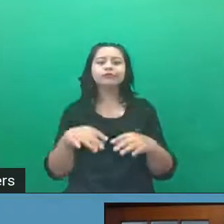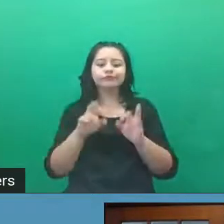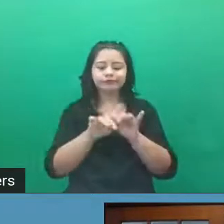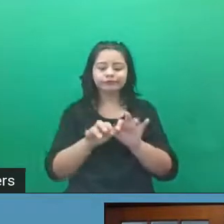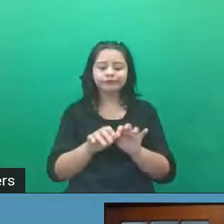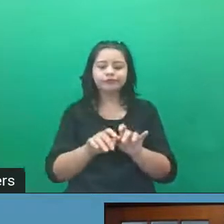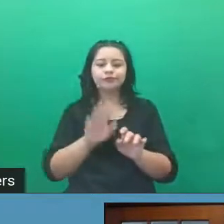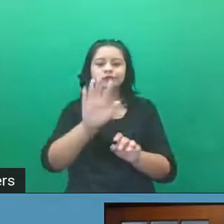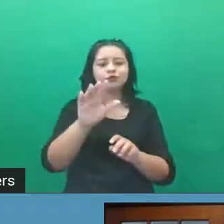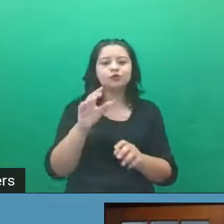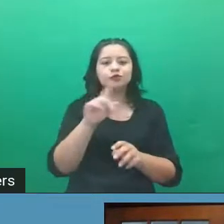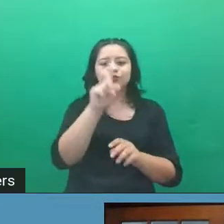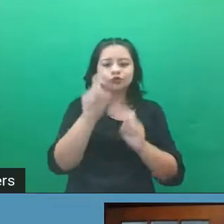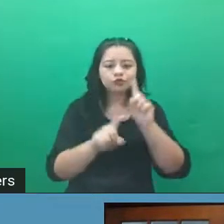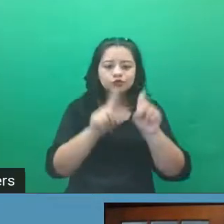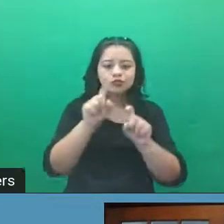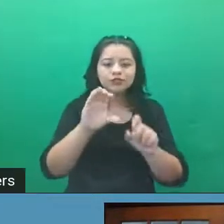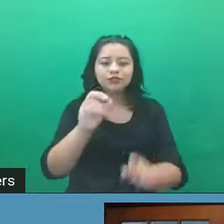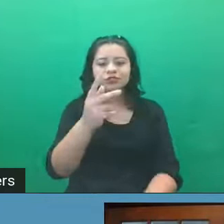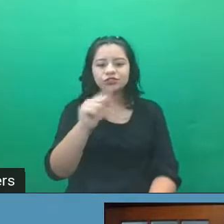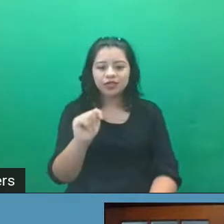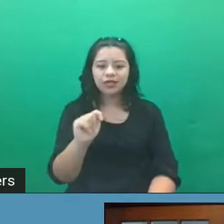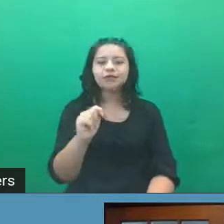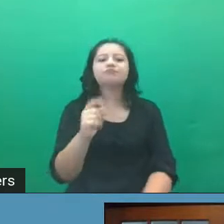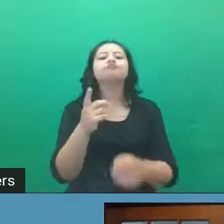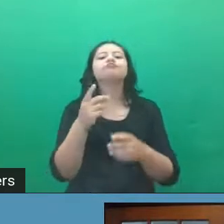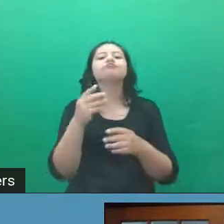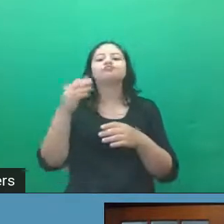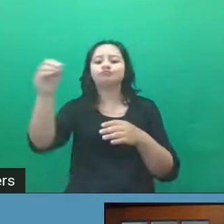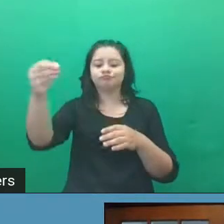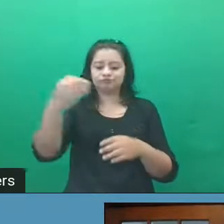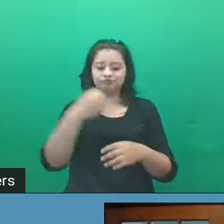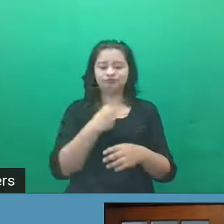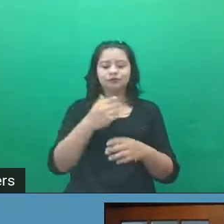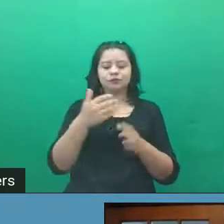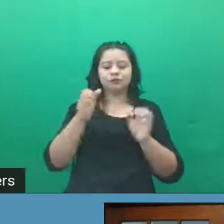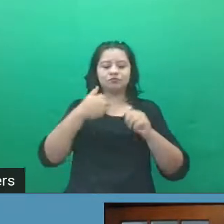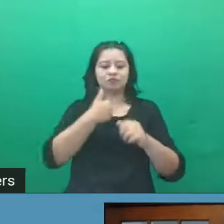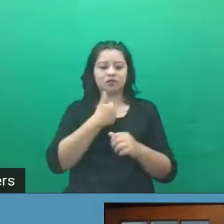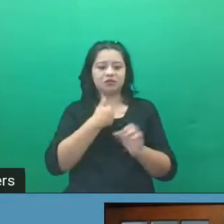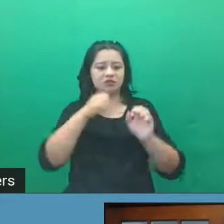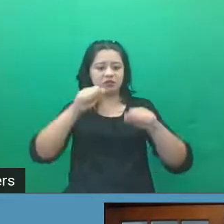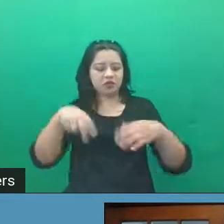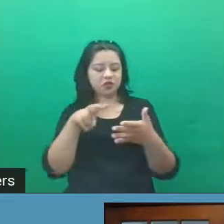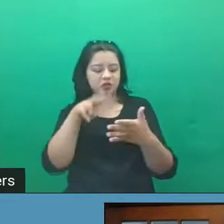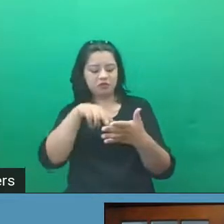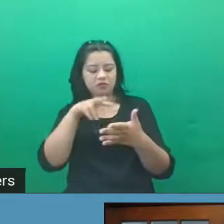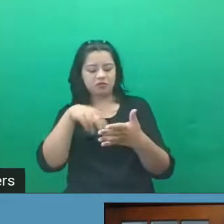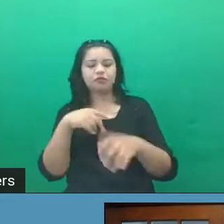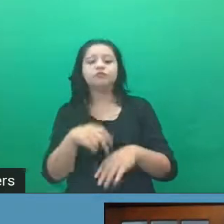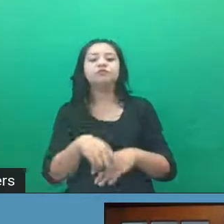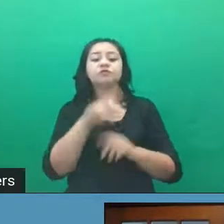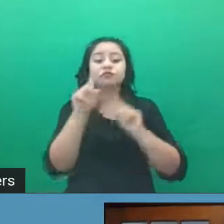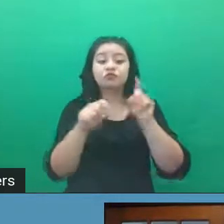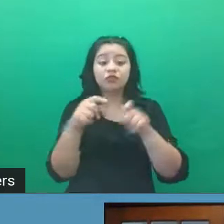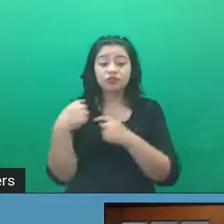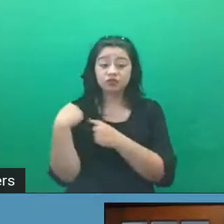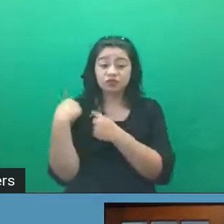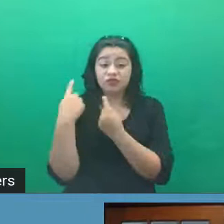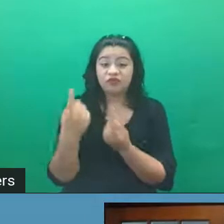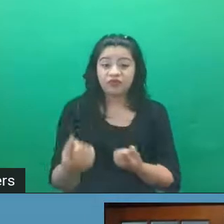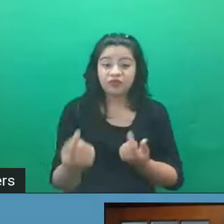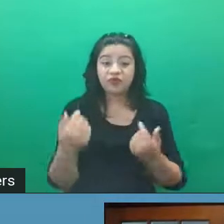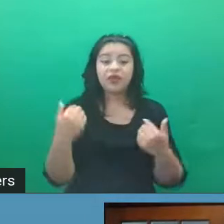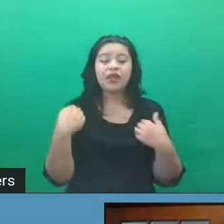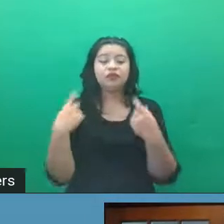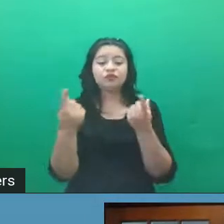in the chat, and folks will relay them to me. It seems like our questions so far, a couple of them had